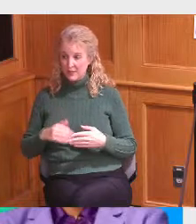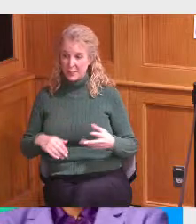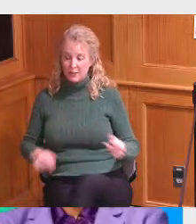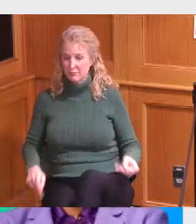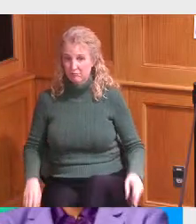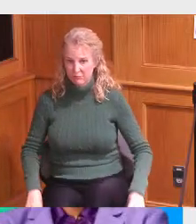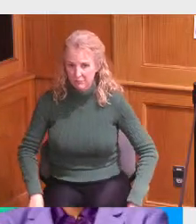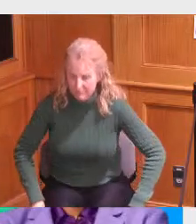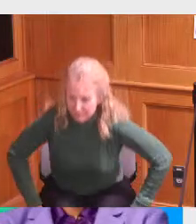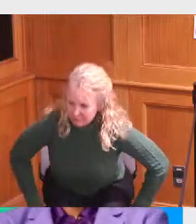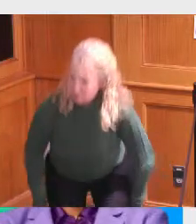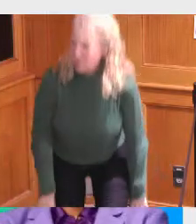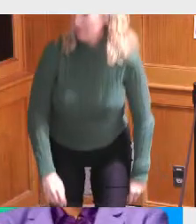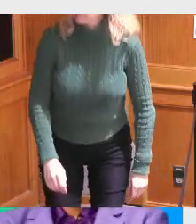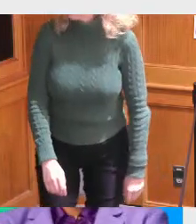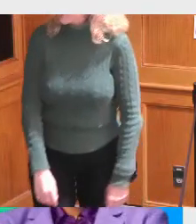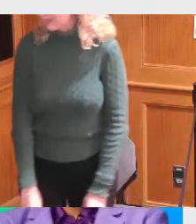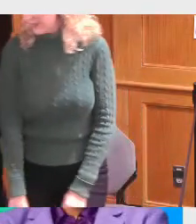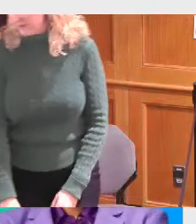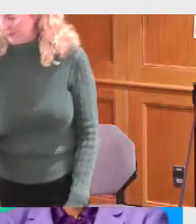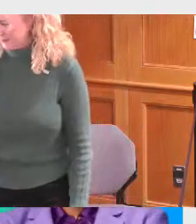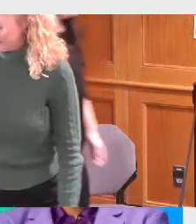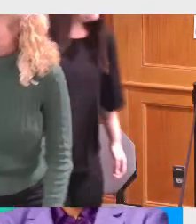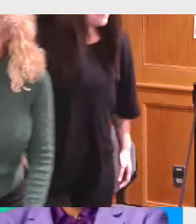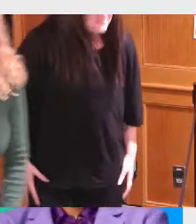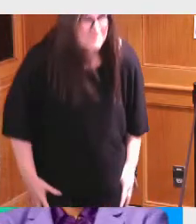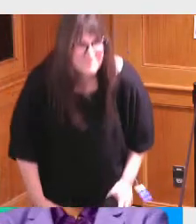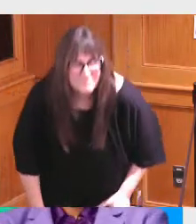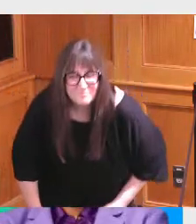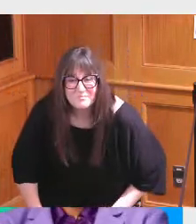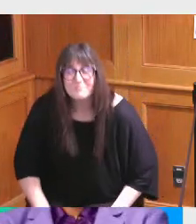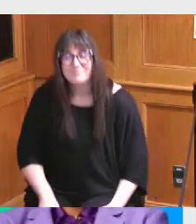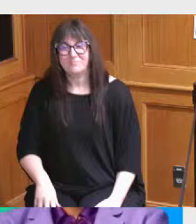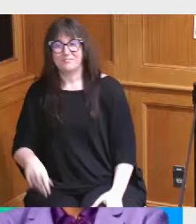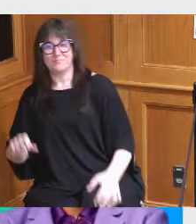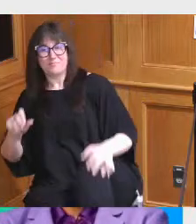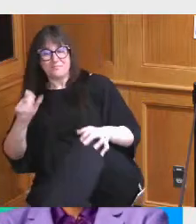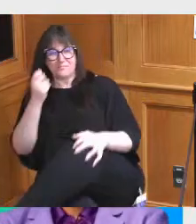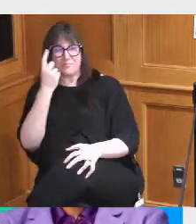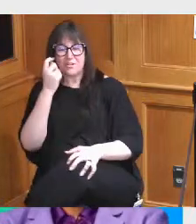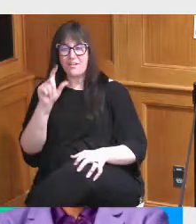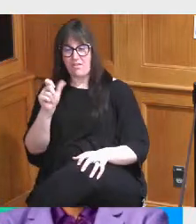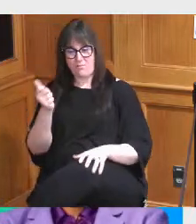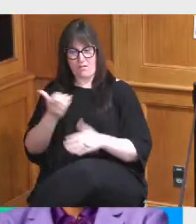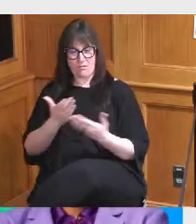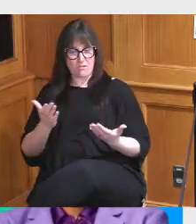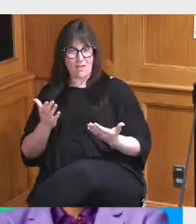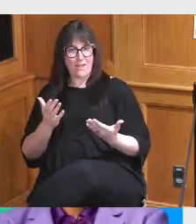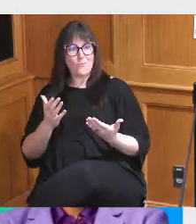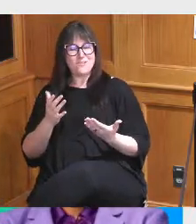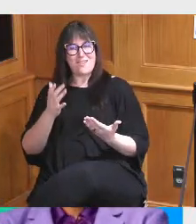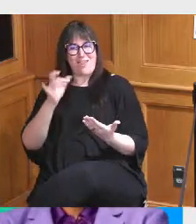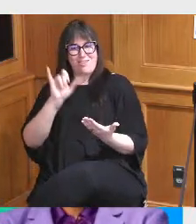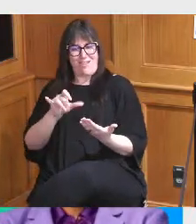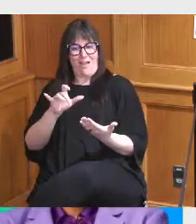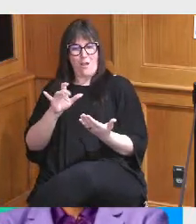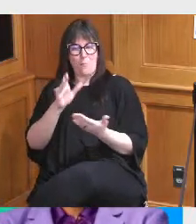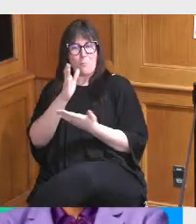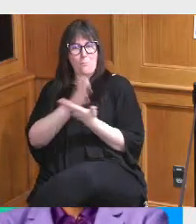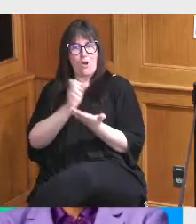being used extensively, and we're really happy about that. The other thing besides the bold list we started to do was getting to know you